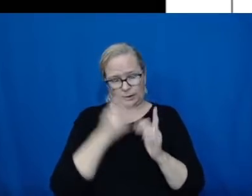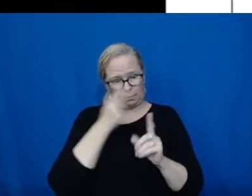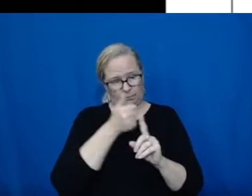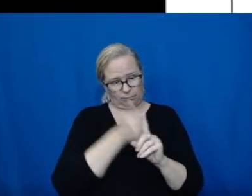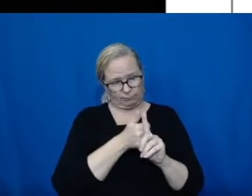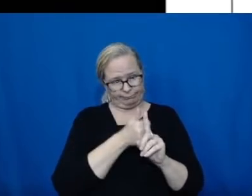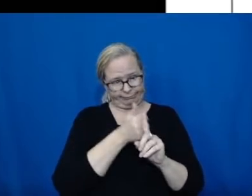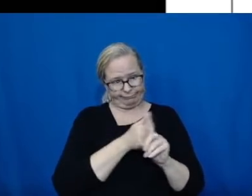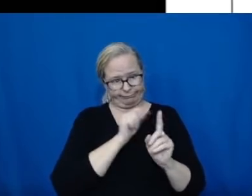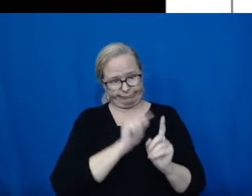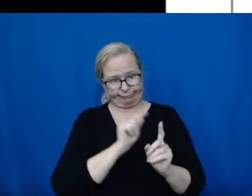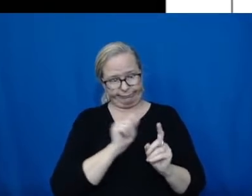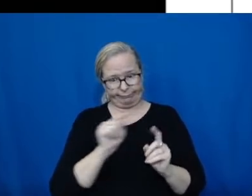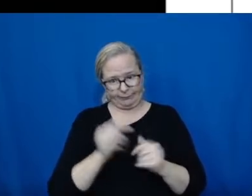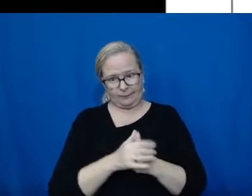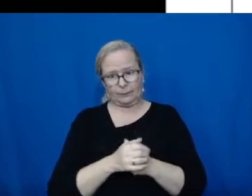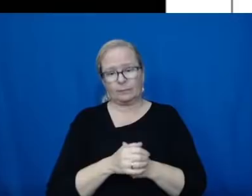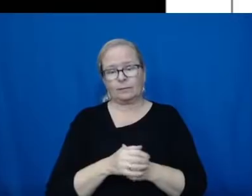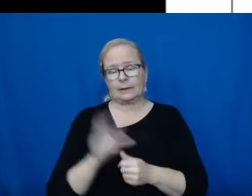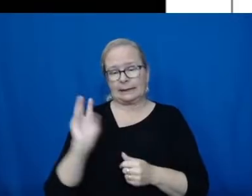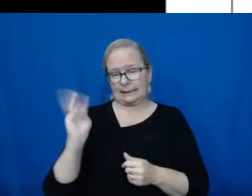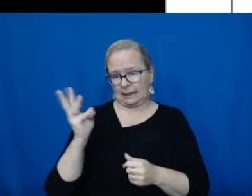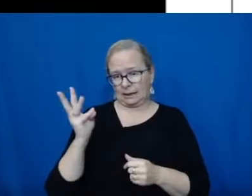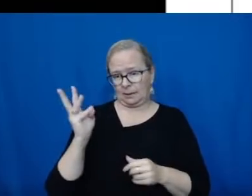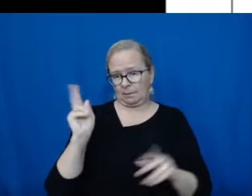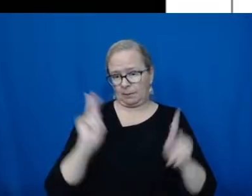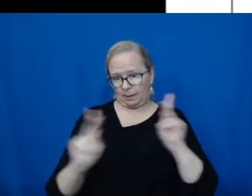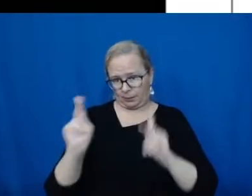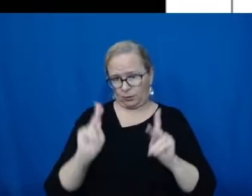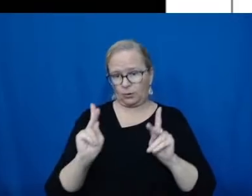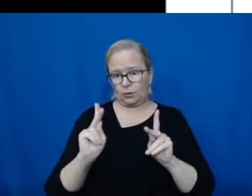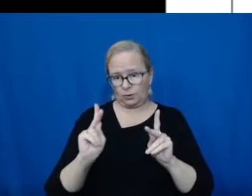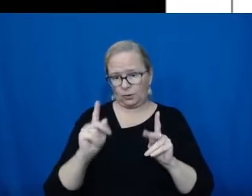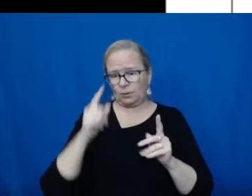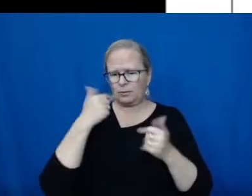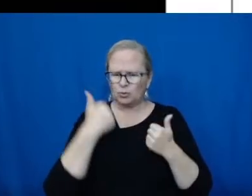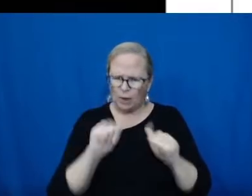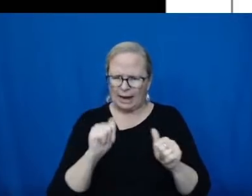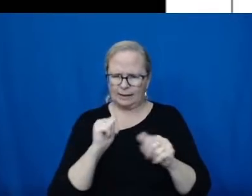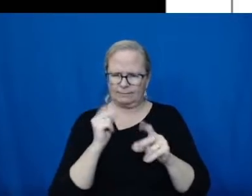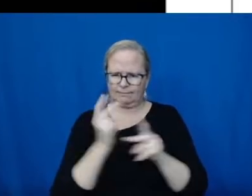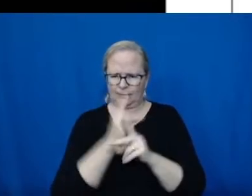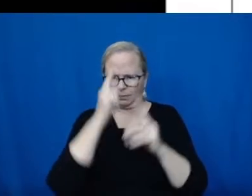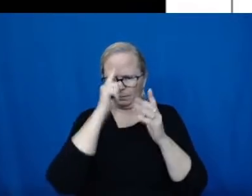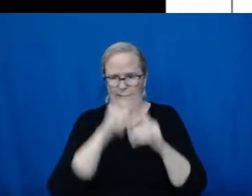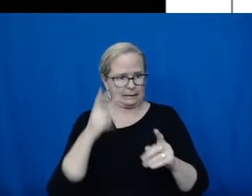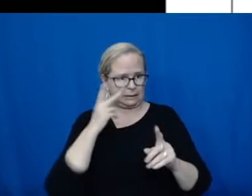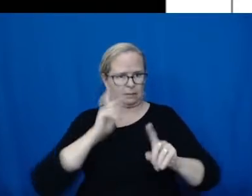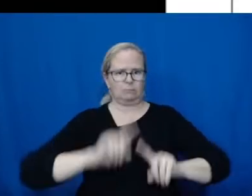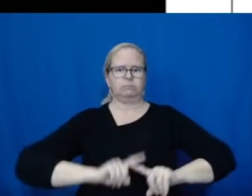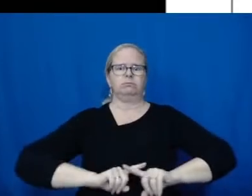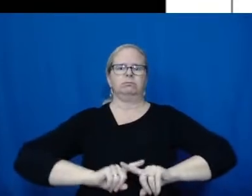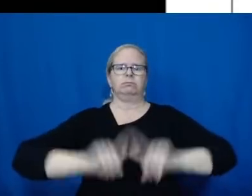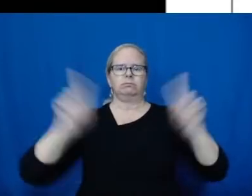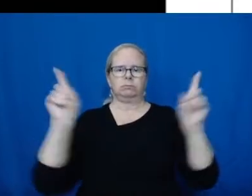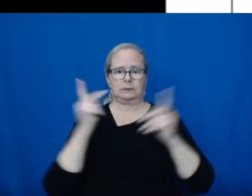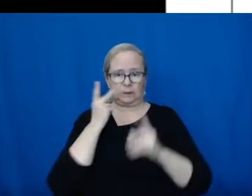Like this, we have this huge gray mountains of deaths when their death rate was much, much, much